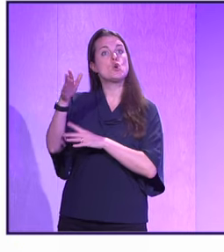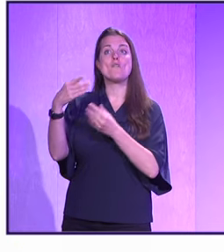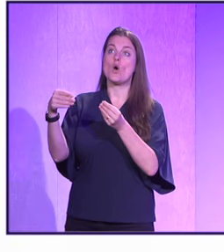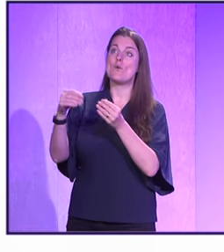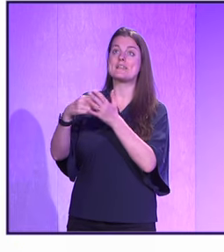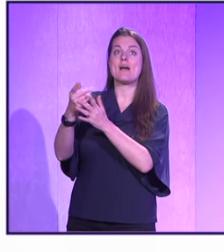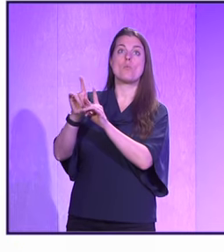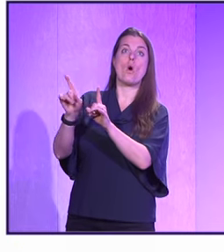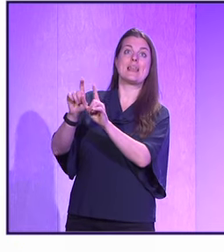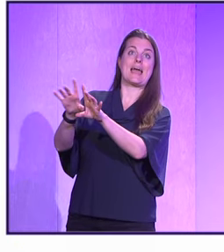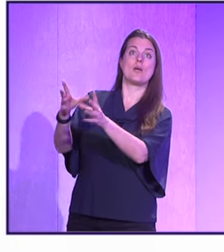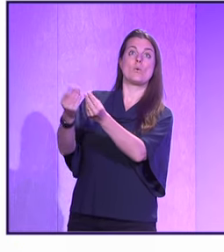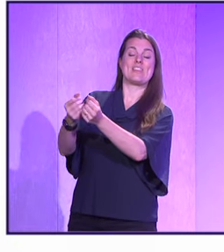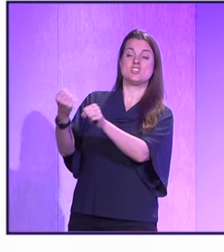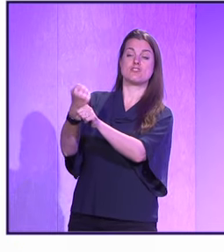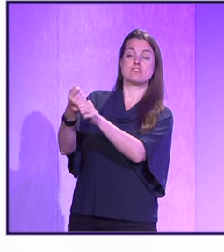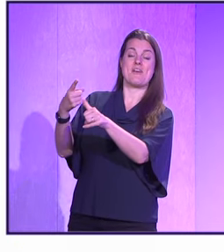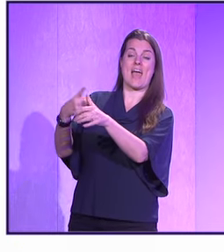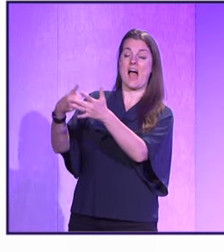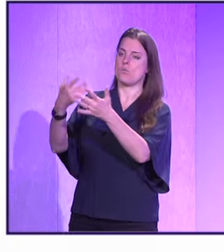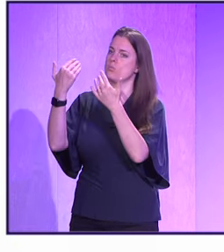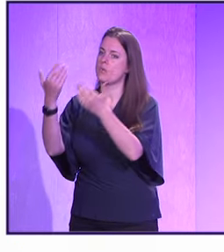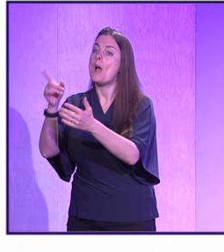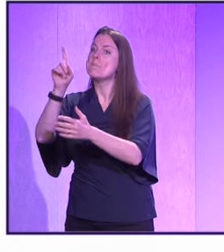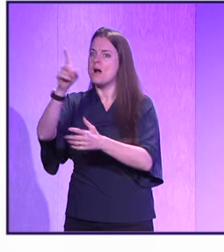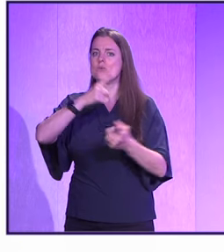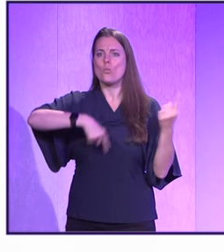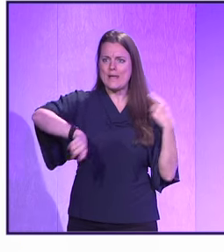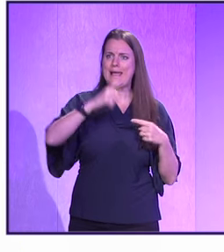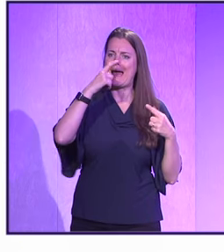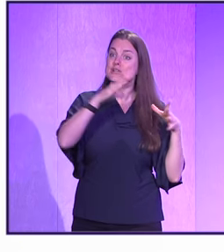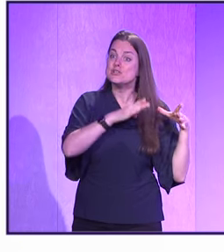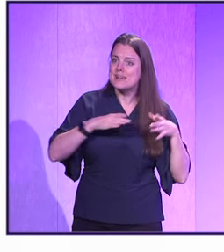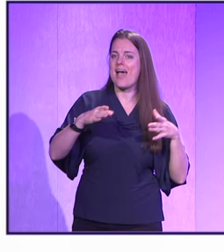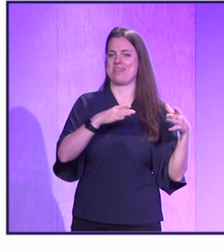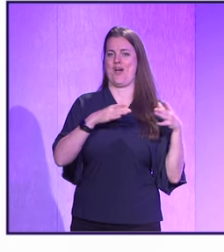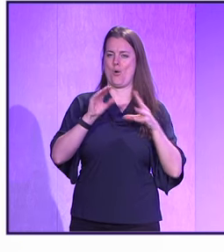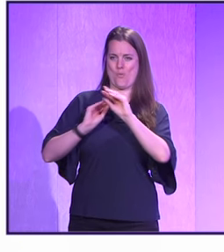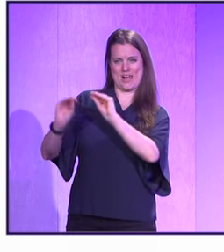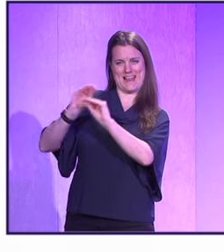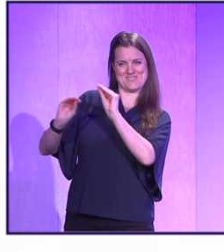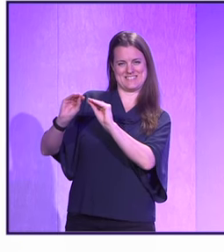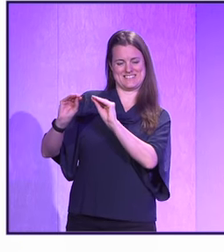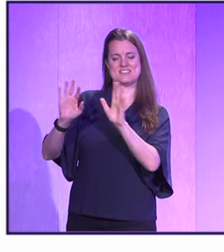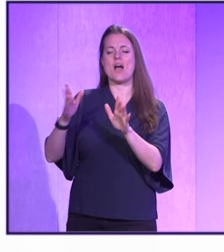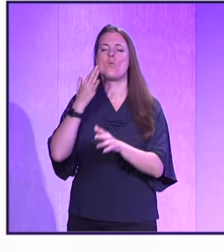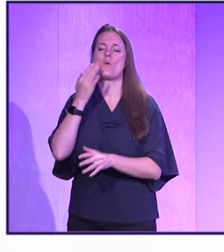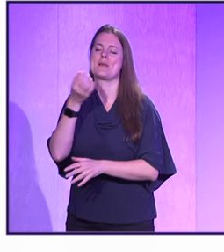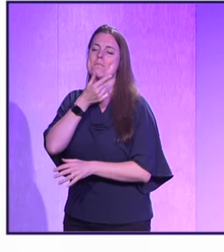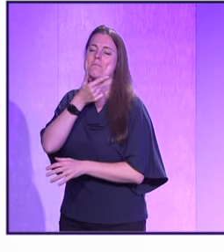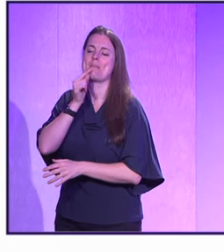think anybody has an answer about what the future of software development looks like with generative AI, but we sure as hell have a lot to figure out